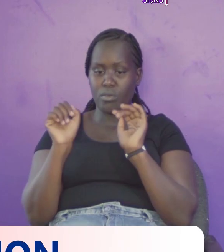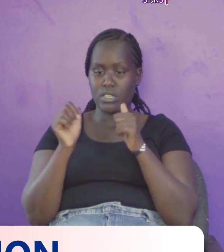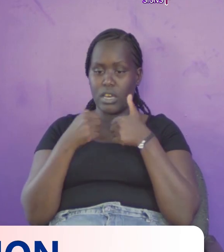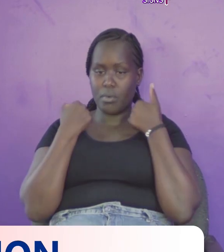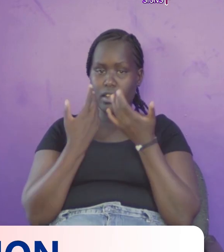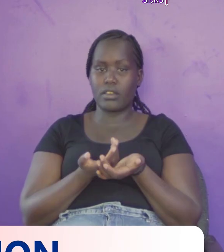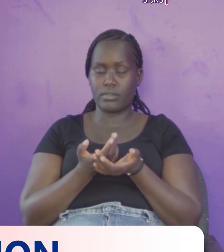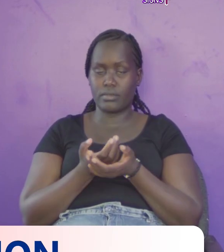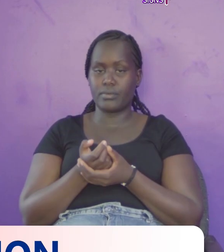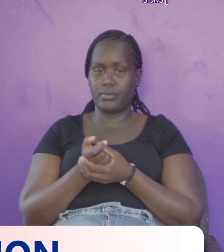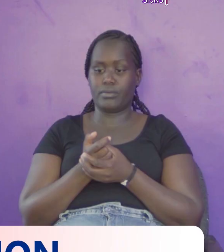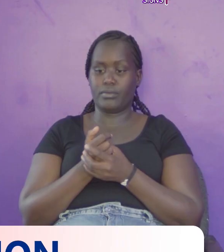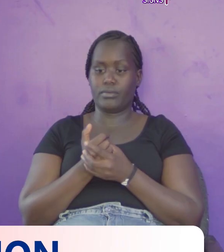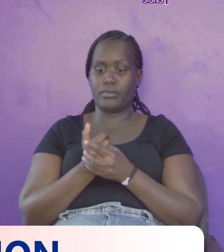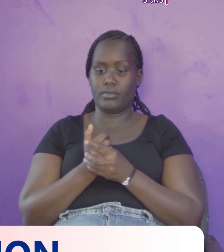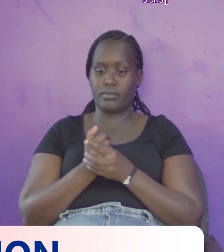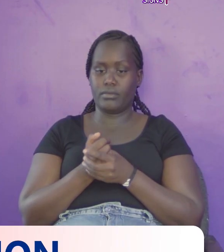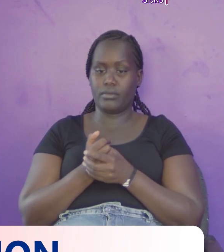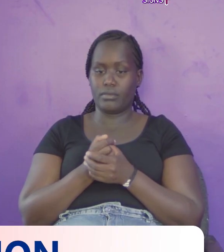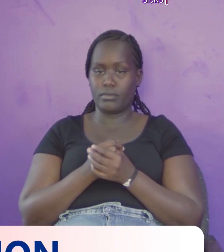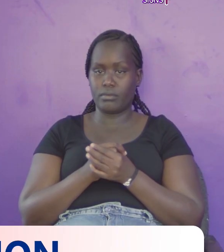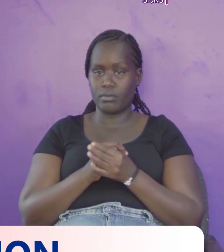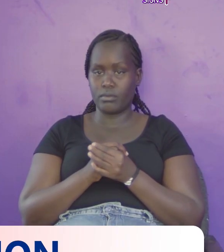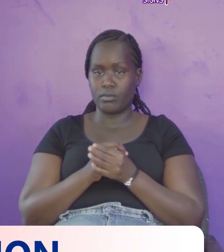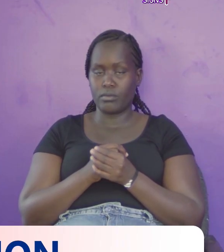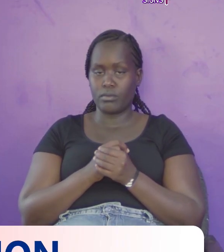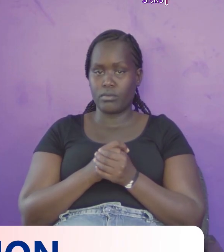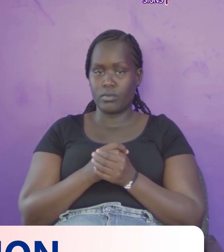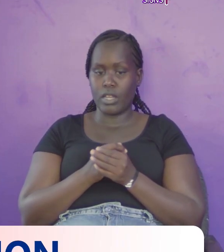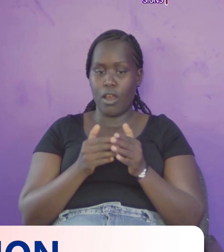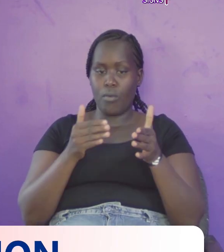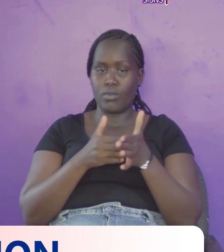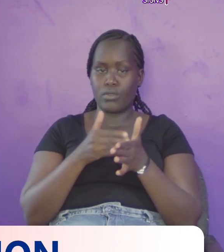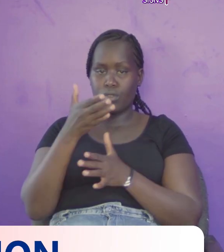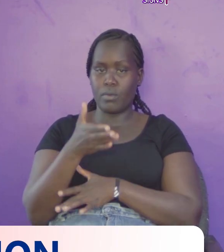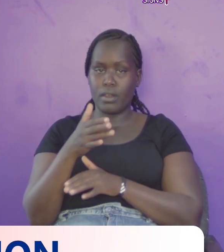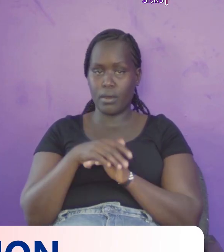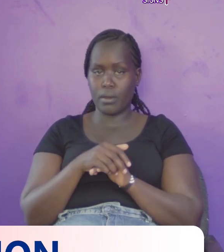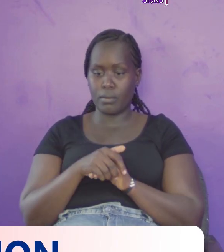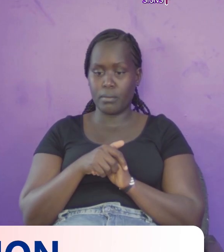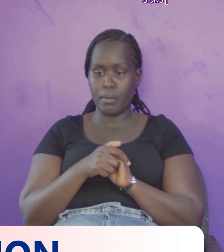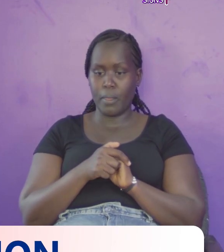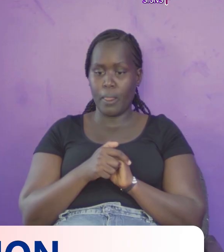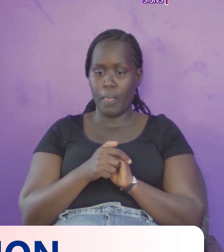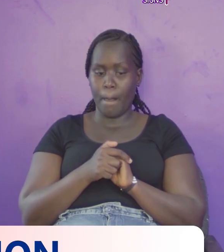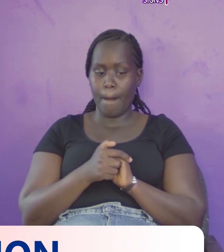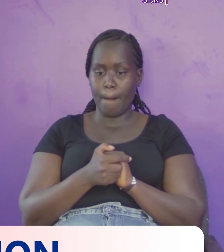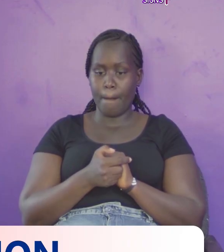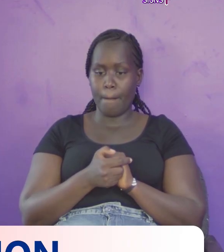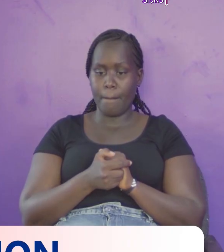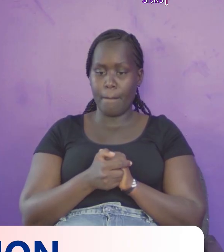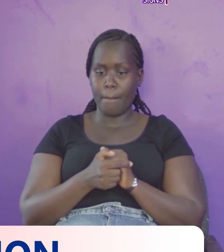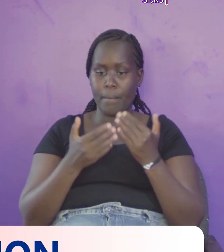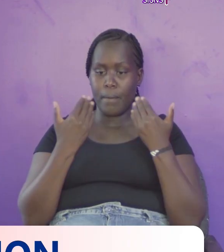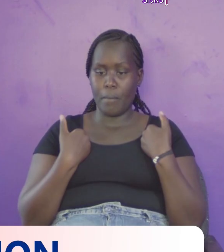No, it had to go to somebody anyway. Anyway, wacha tuachie tu hapo feelings. Mini wa Arsenali,